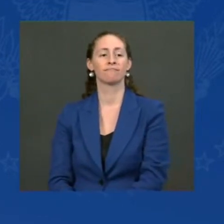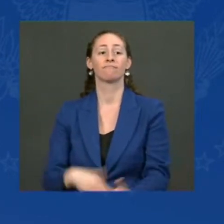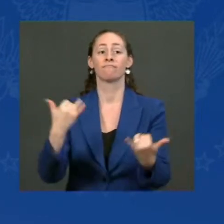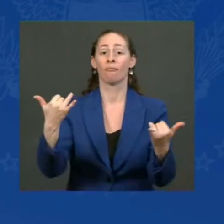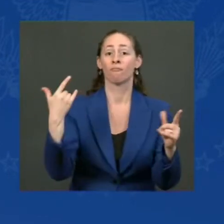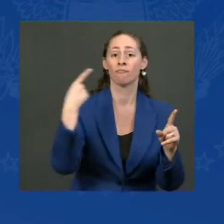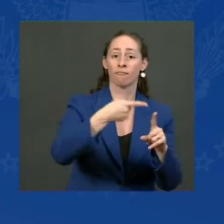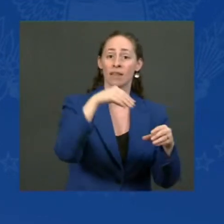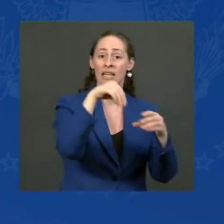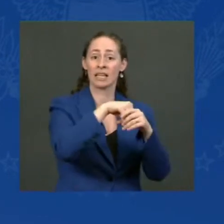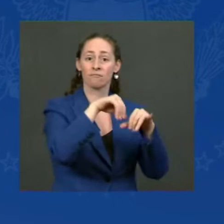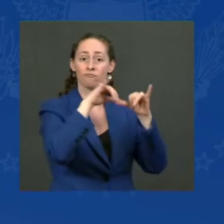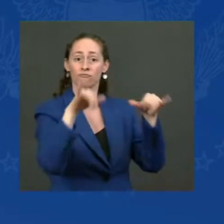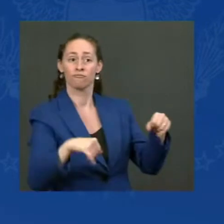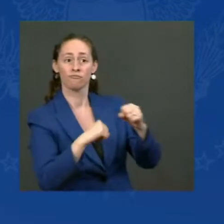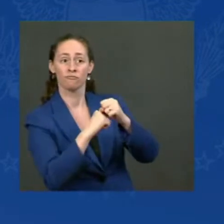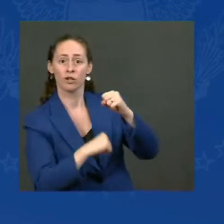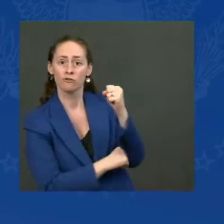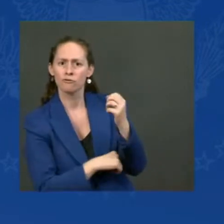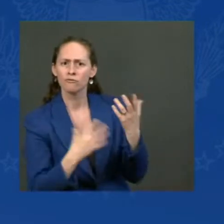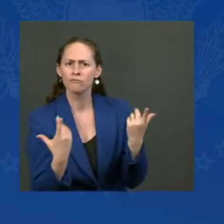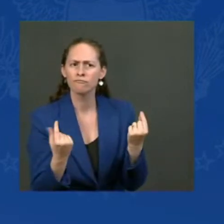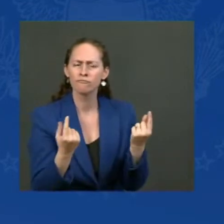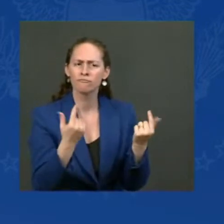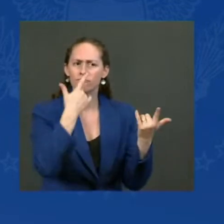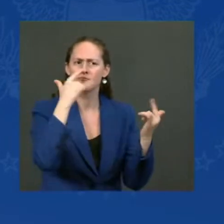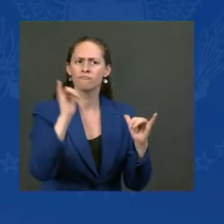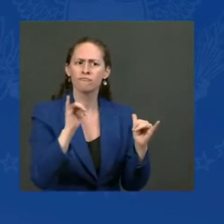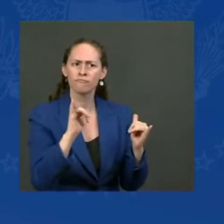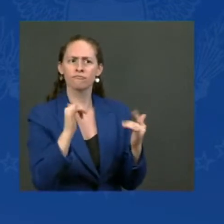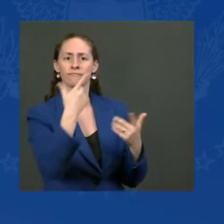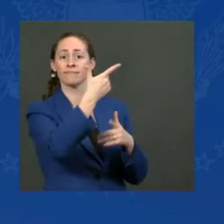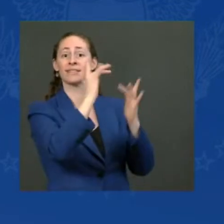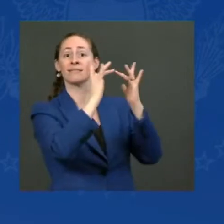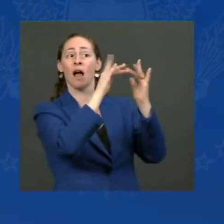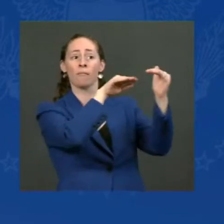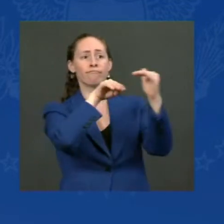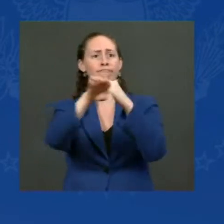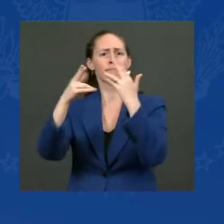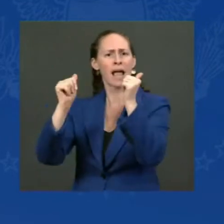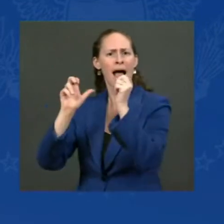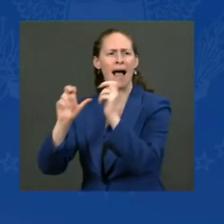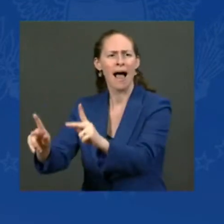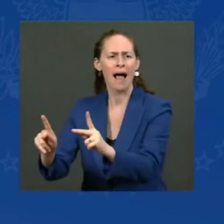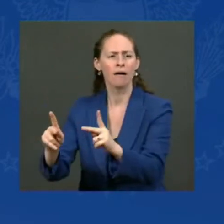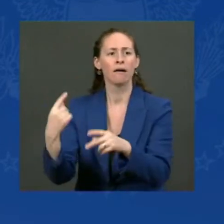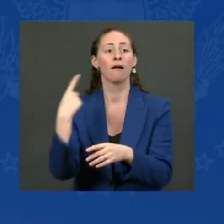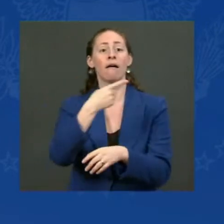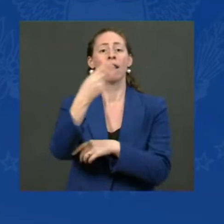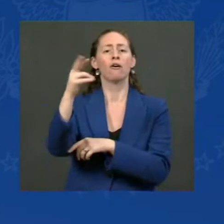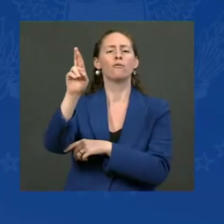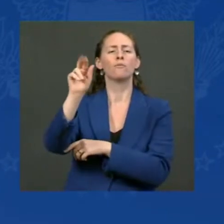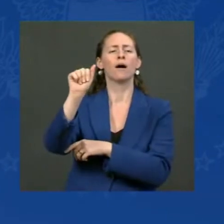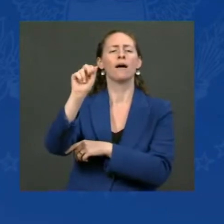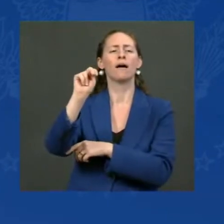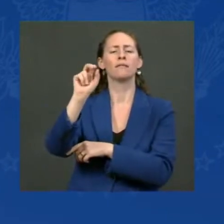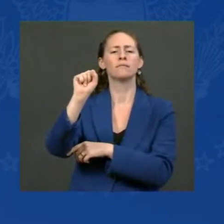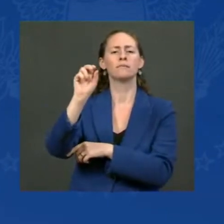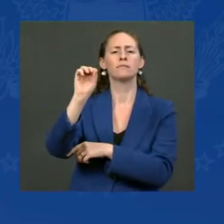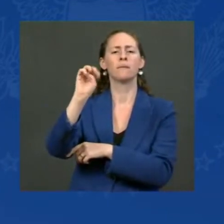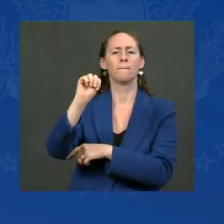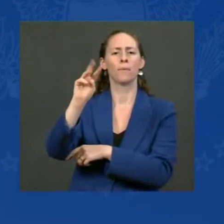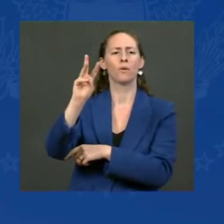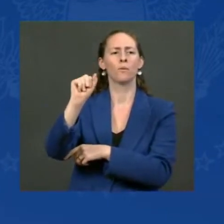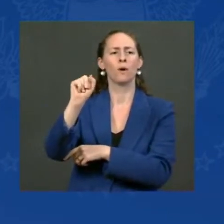attacks, disrupting ransomware networks, and working to establish clear rules of the road for